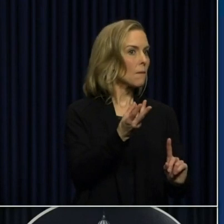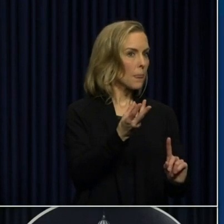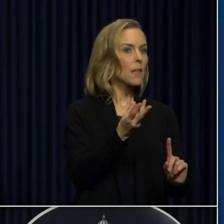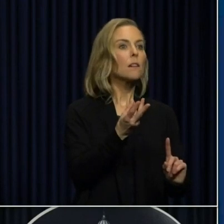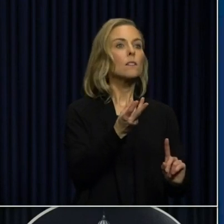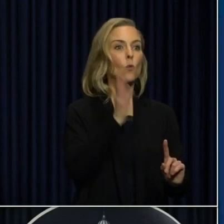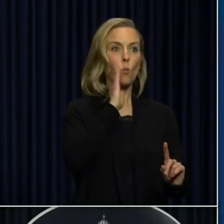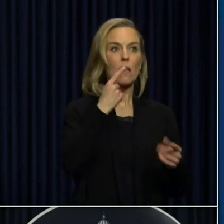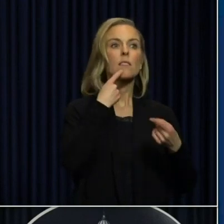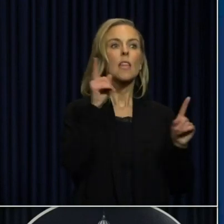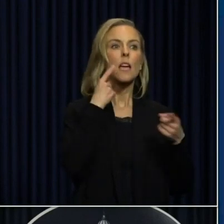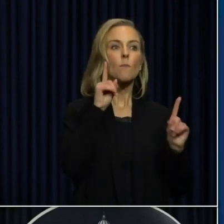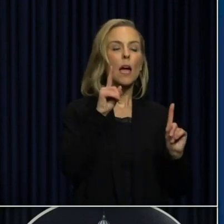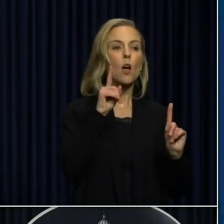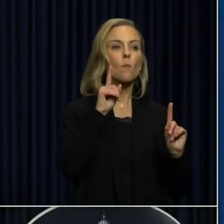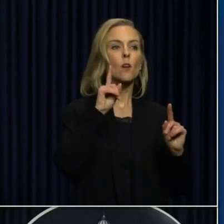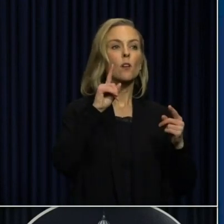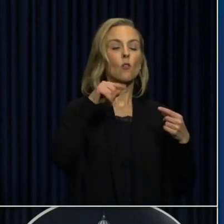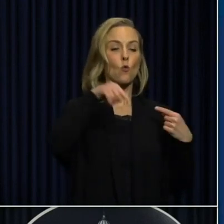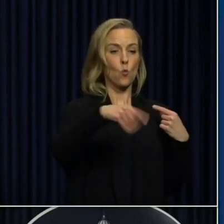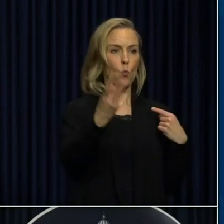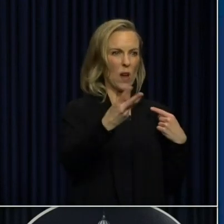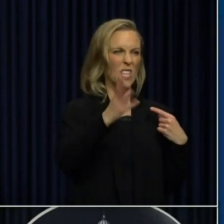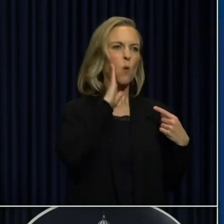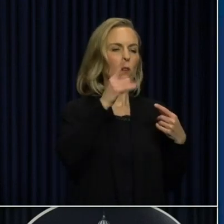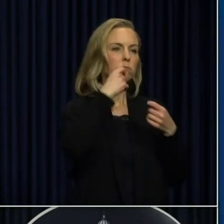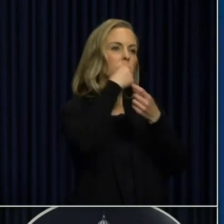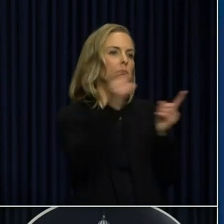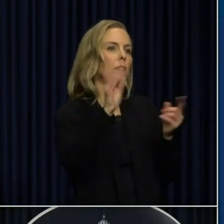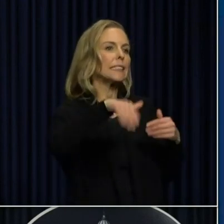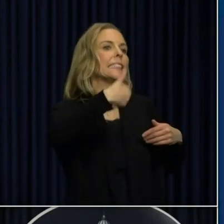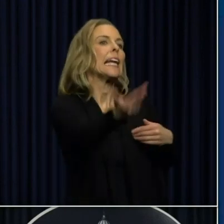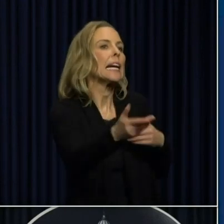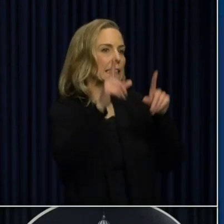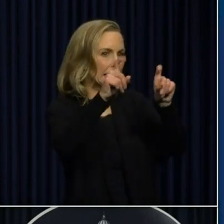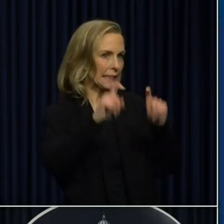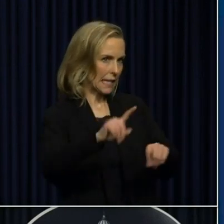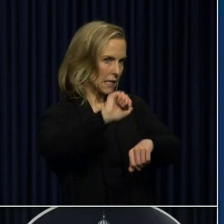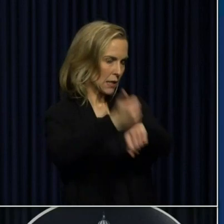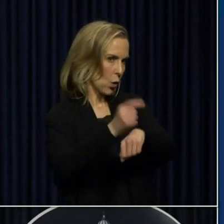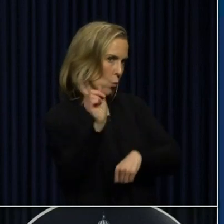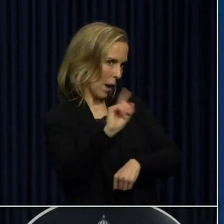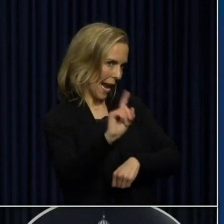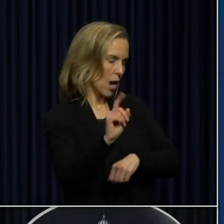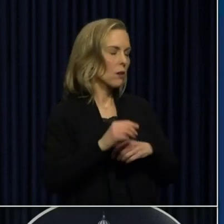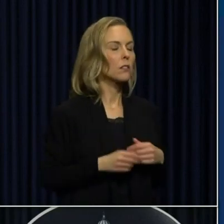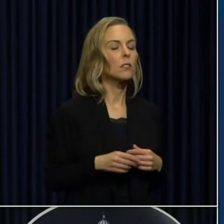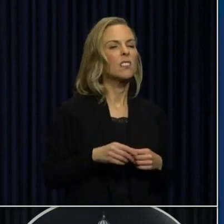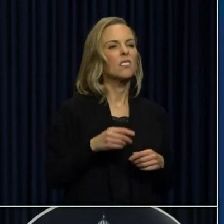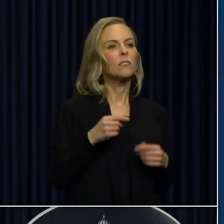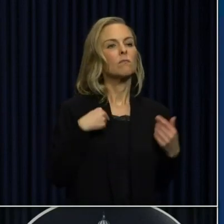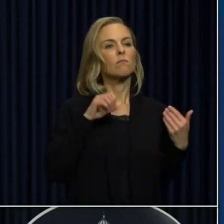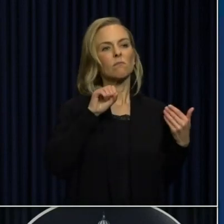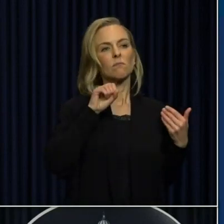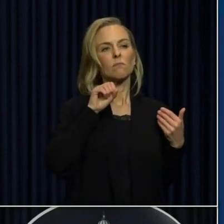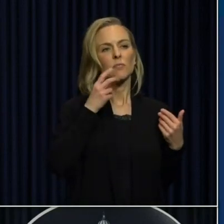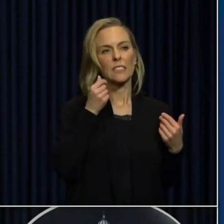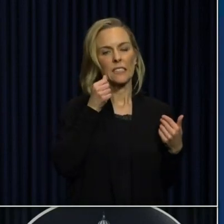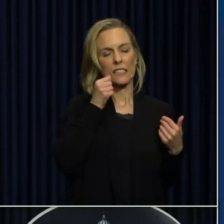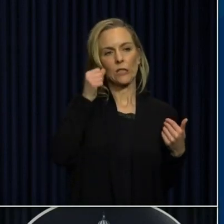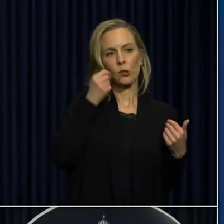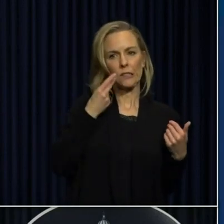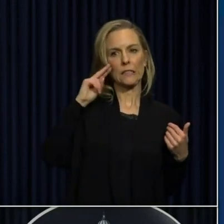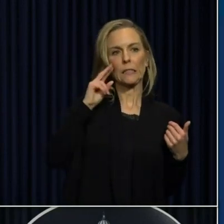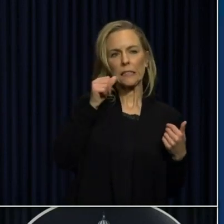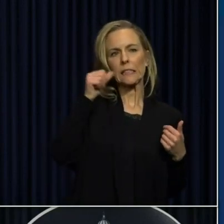an announcement about our next testing sites. Again, we talked 2 days ago and then referenced